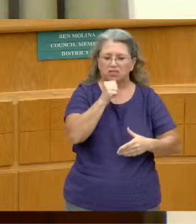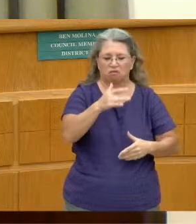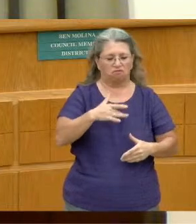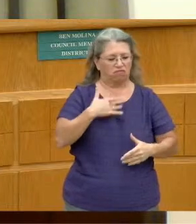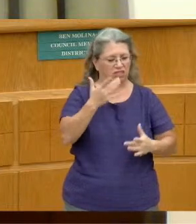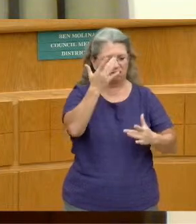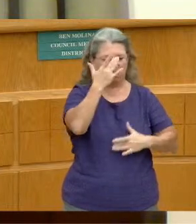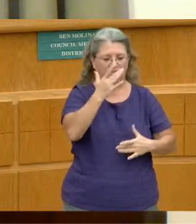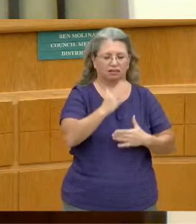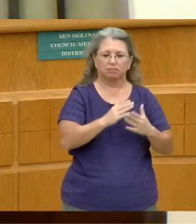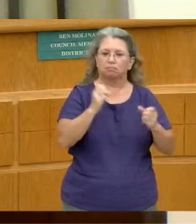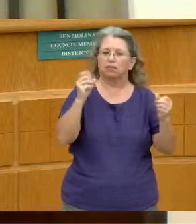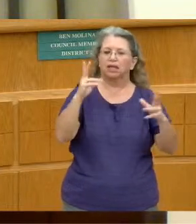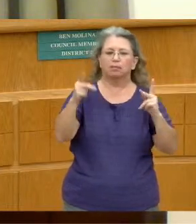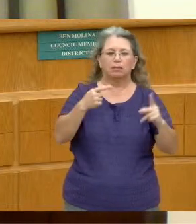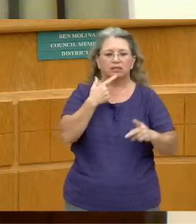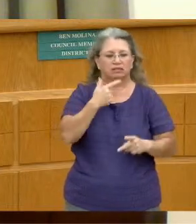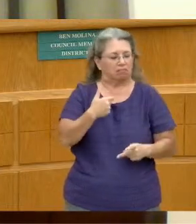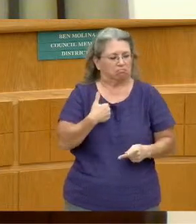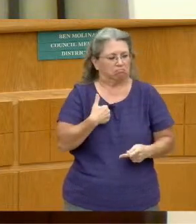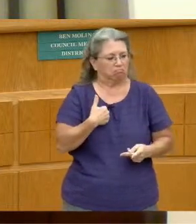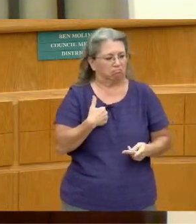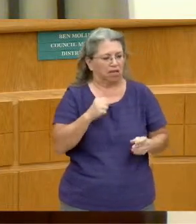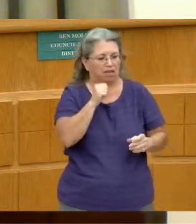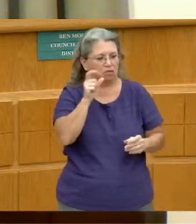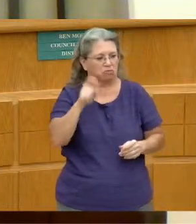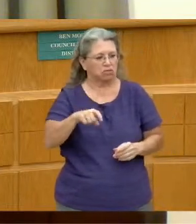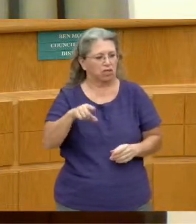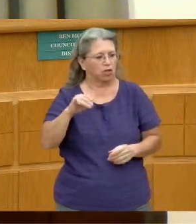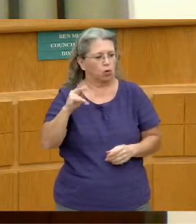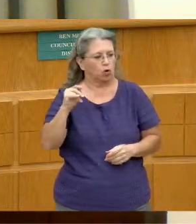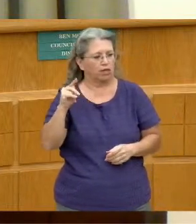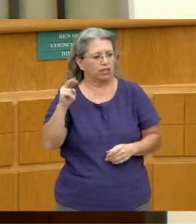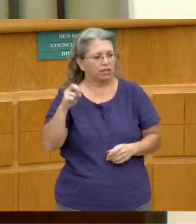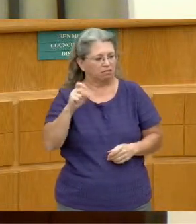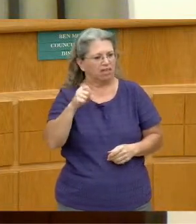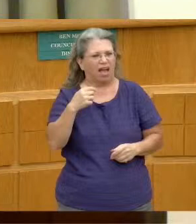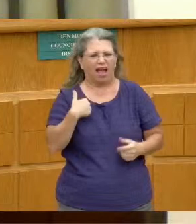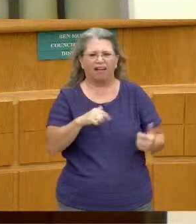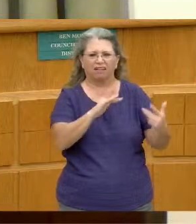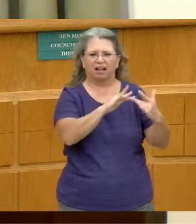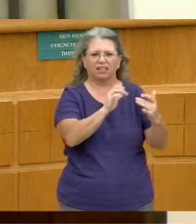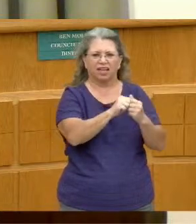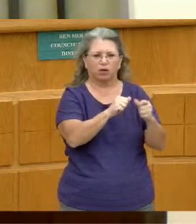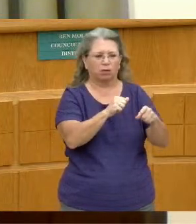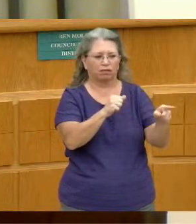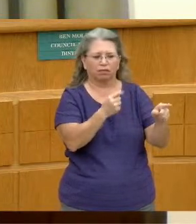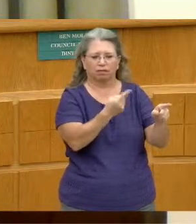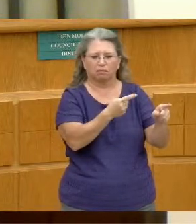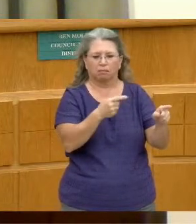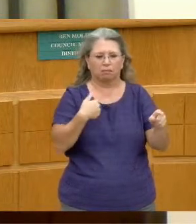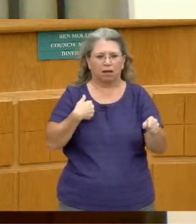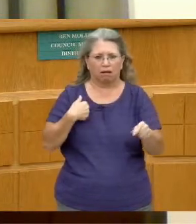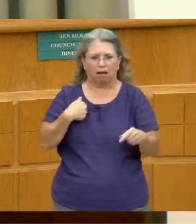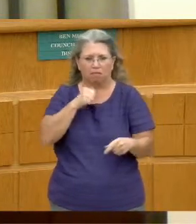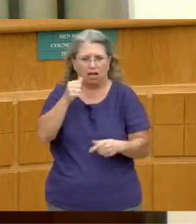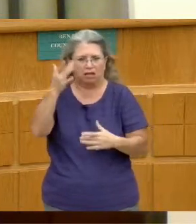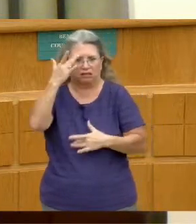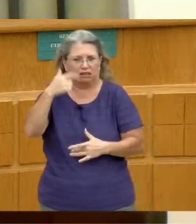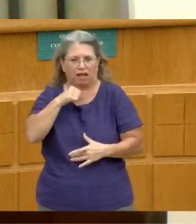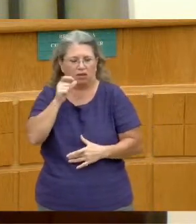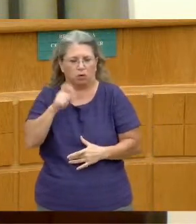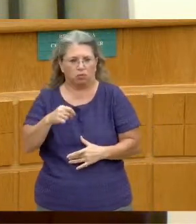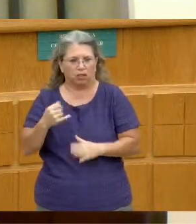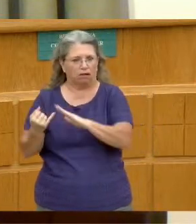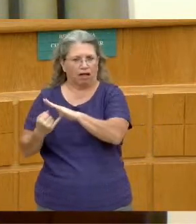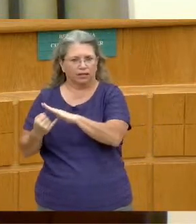be quarantined. Yes, I was in contact with the COVID-19 positive, but I do not need to be quarantined because I'm not sick. That